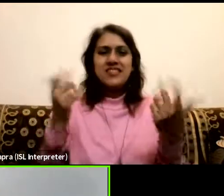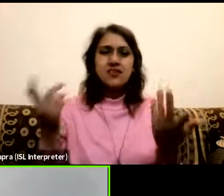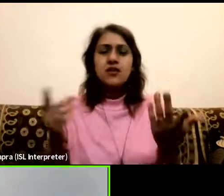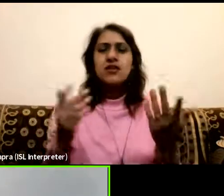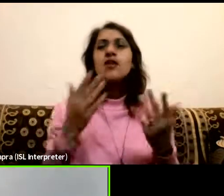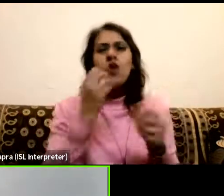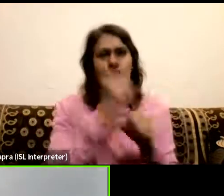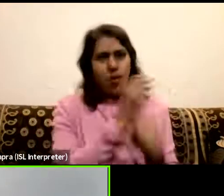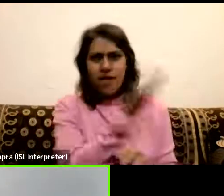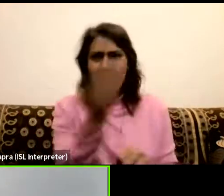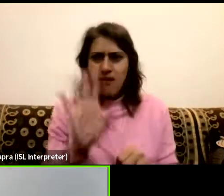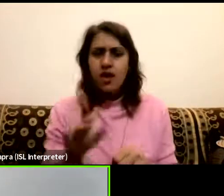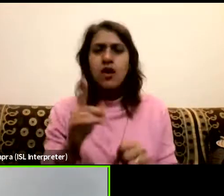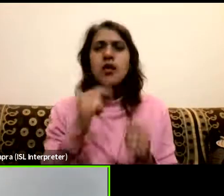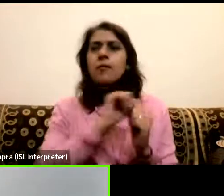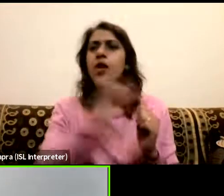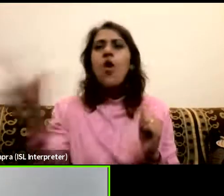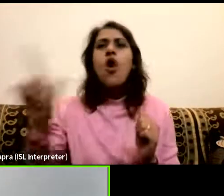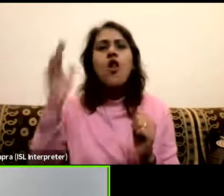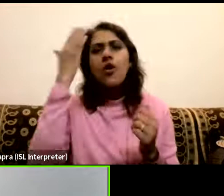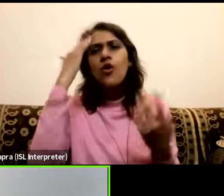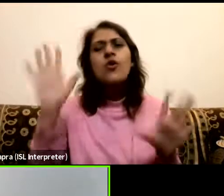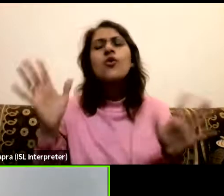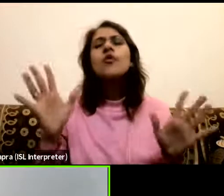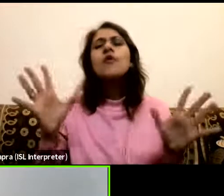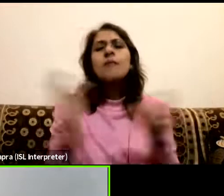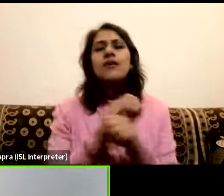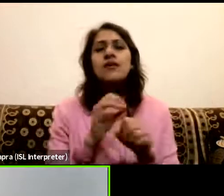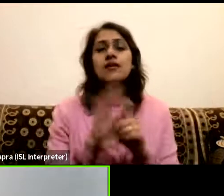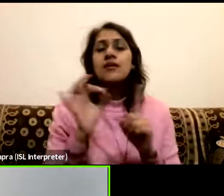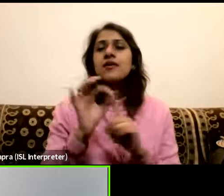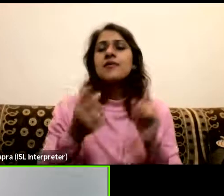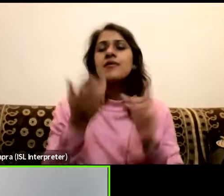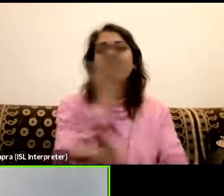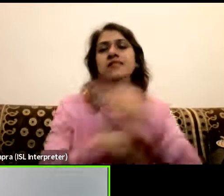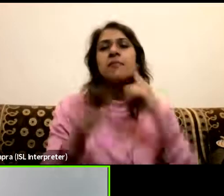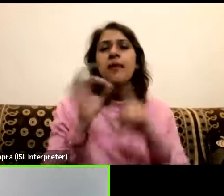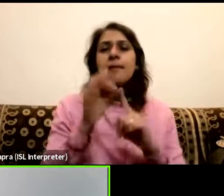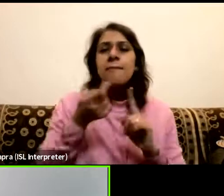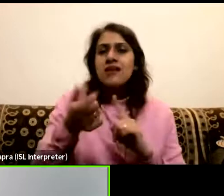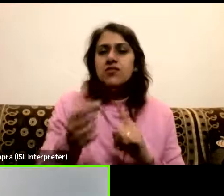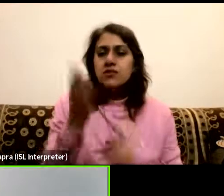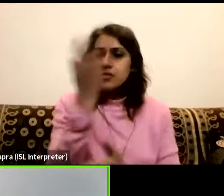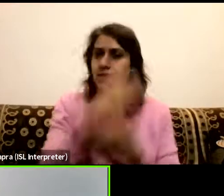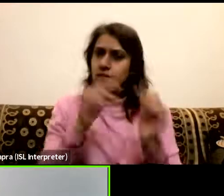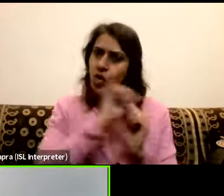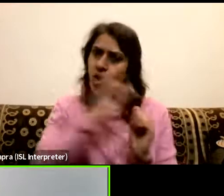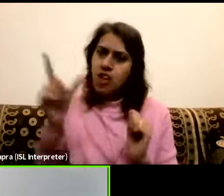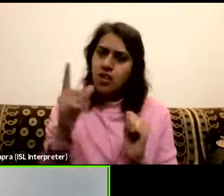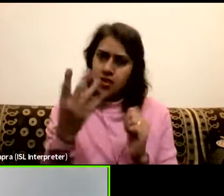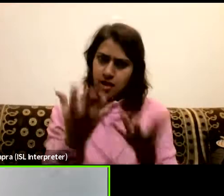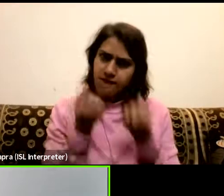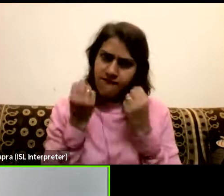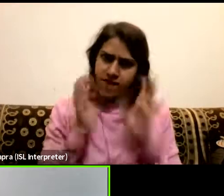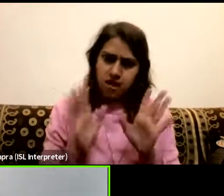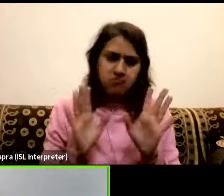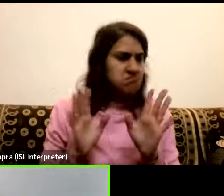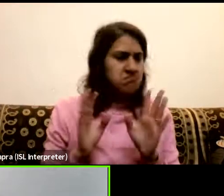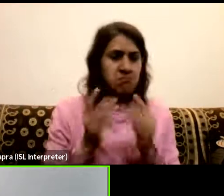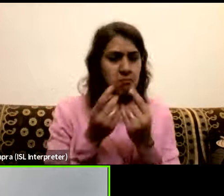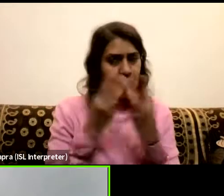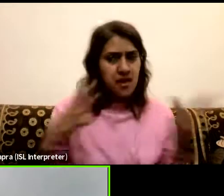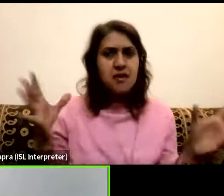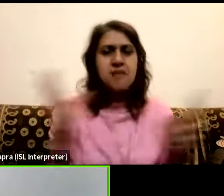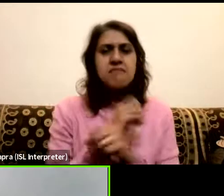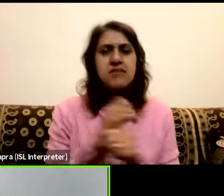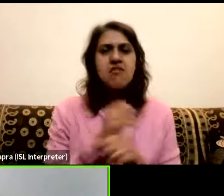example, the disability pension that is supposed to be given. In the period of crisis, states